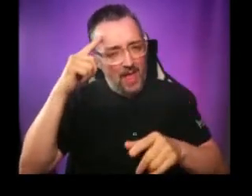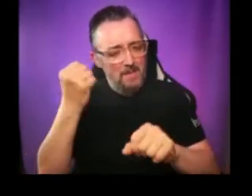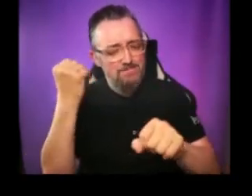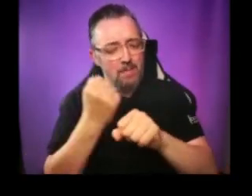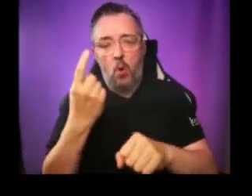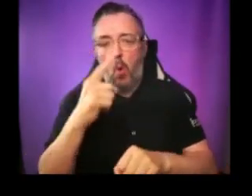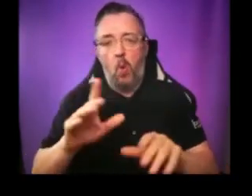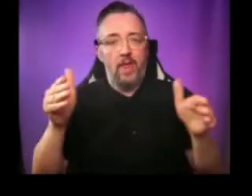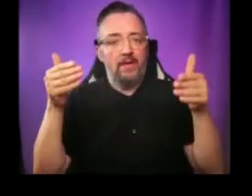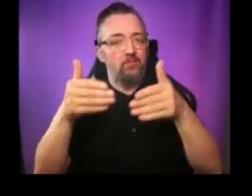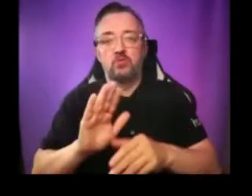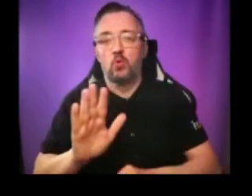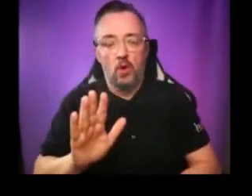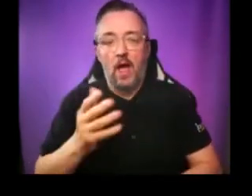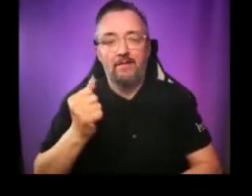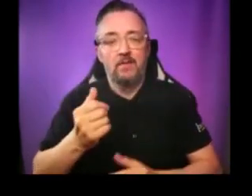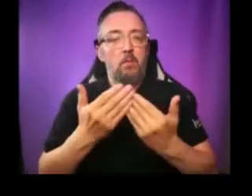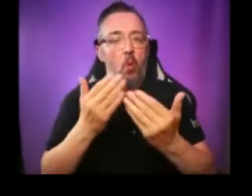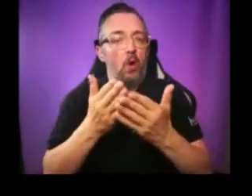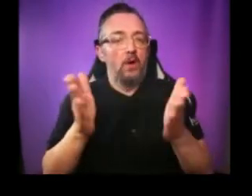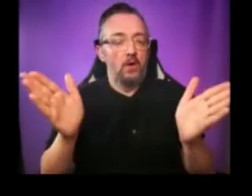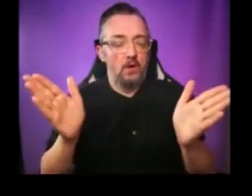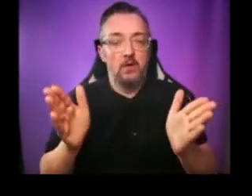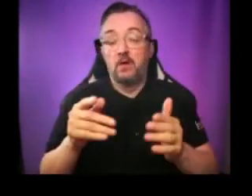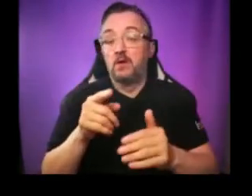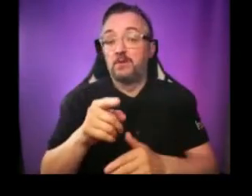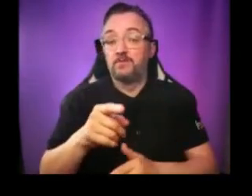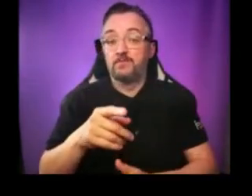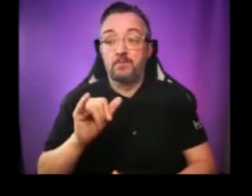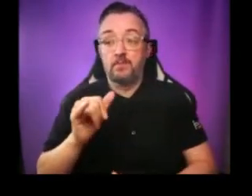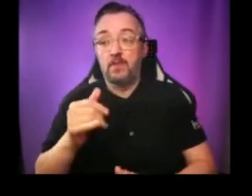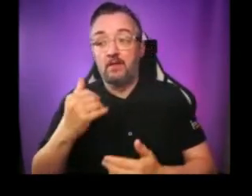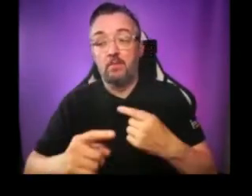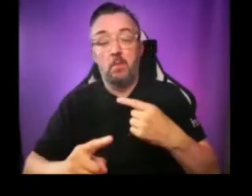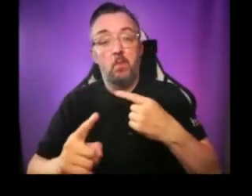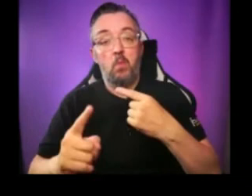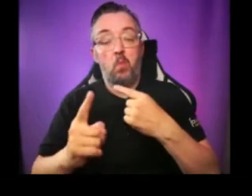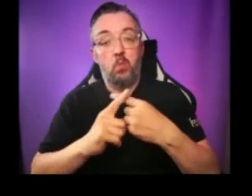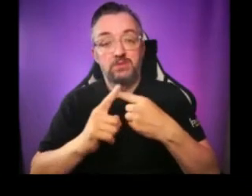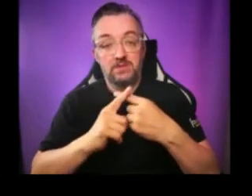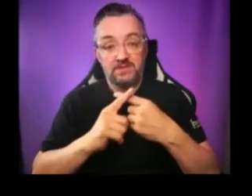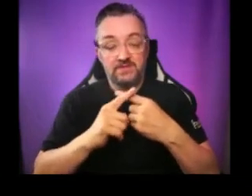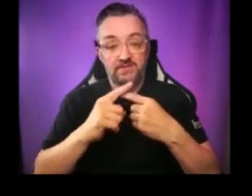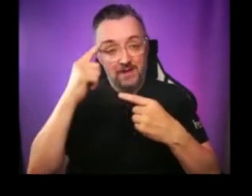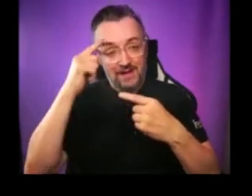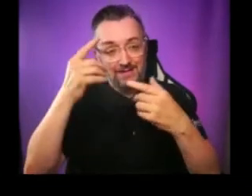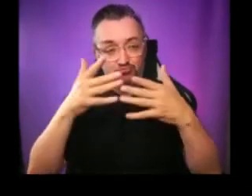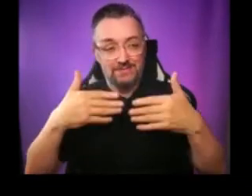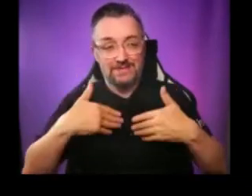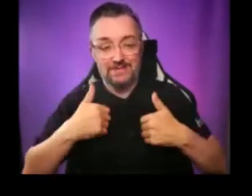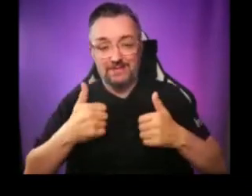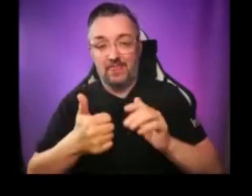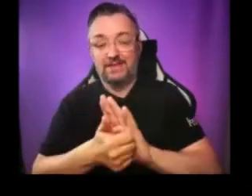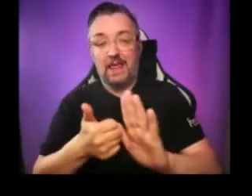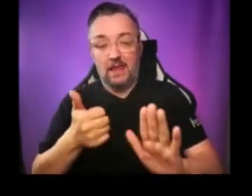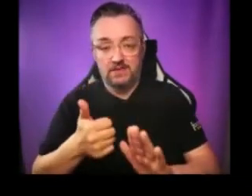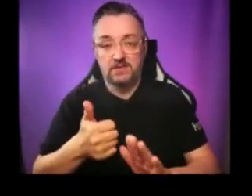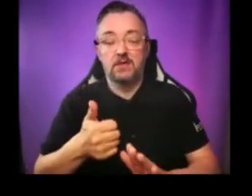element. Also thinking the fact that many positive brain health benefits and skills that come from safe lifelong